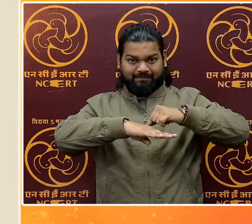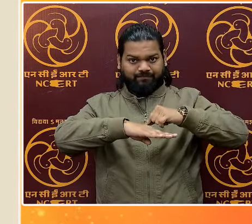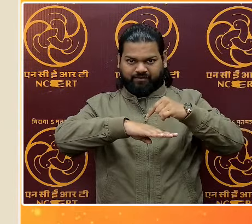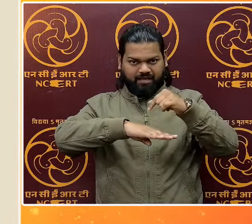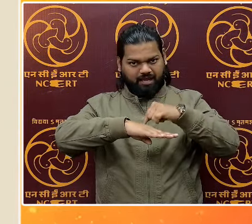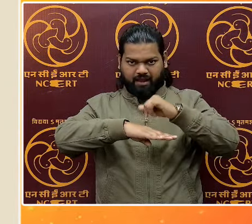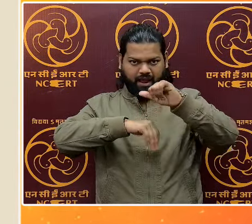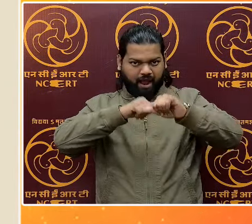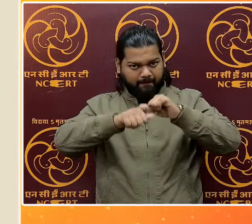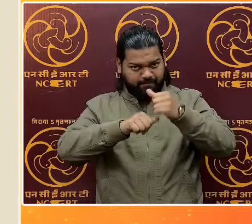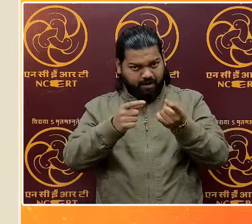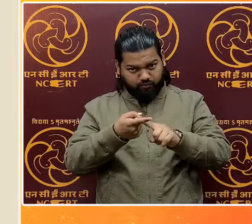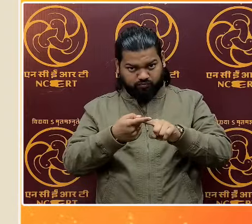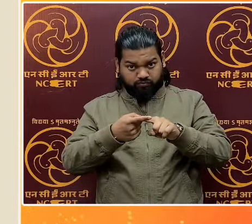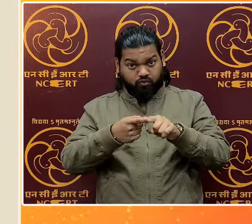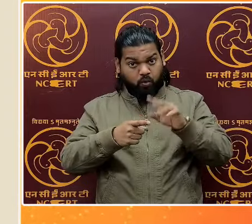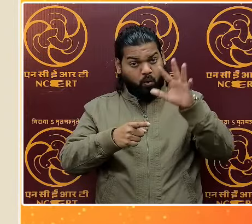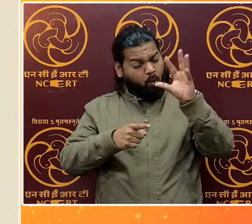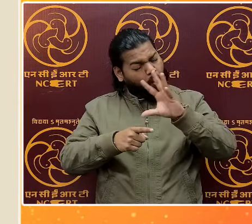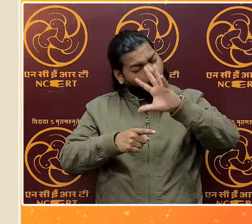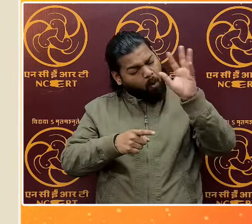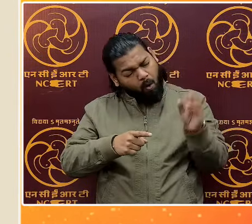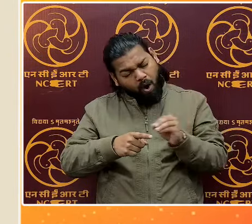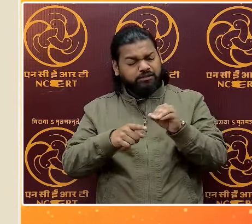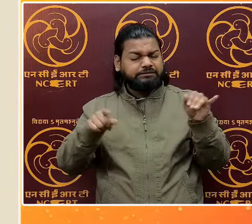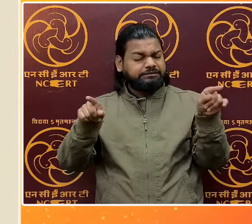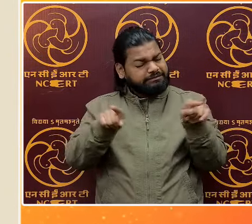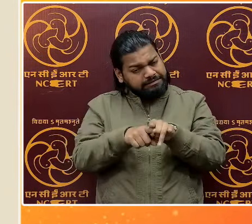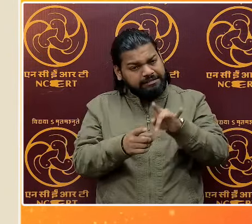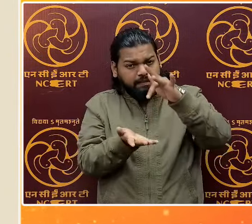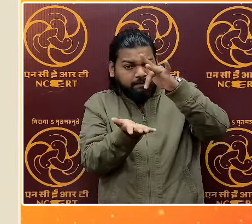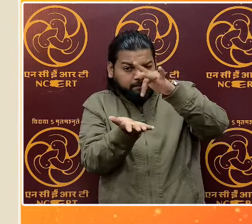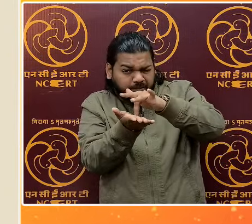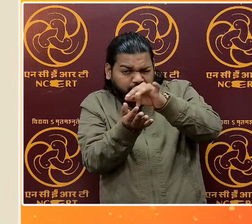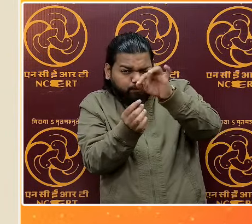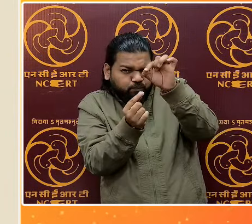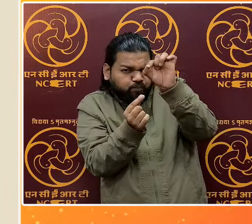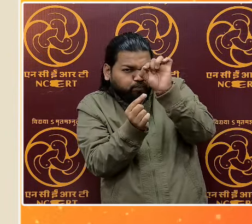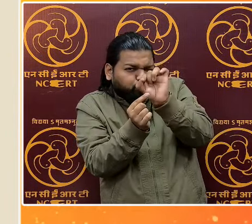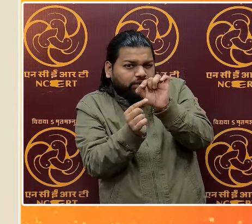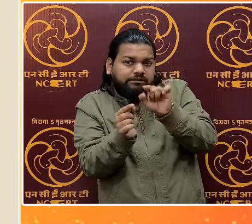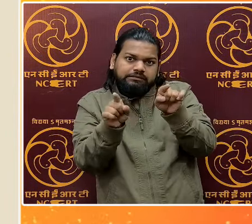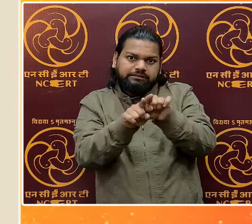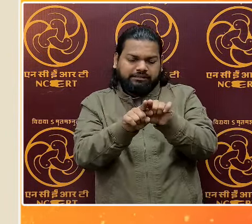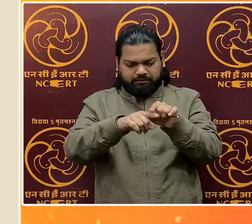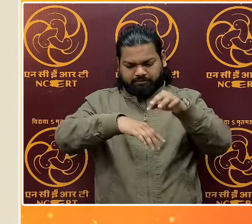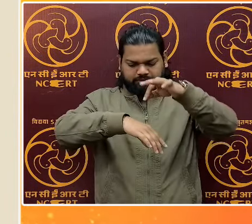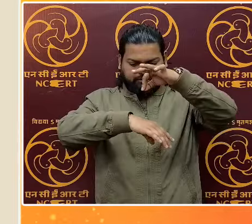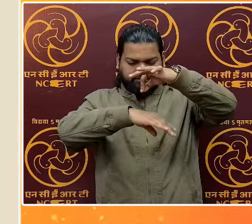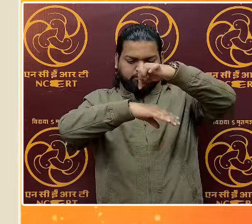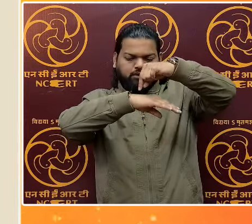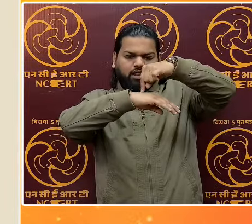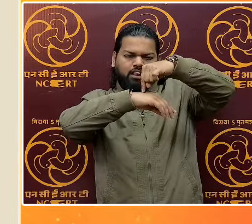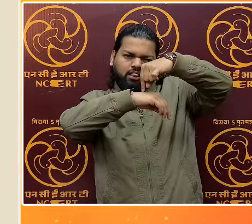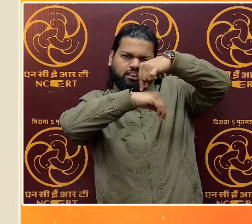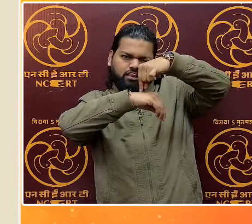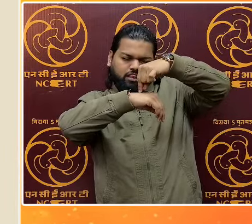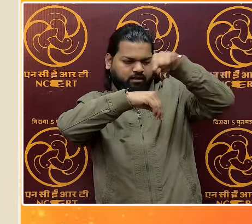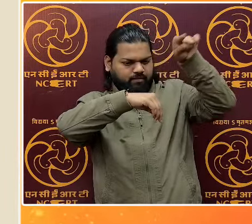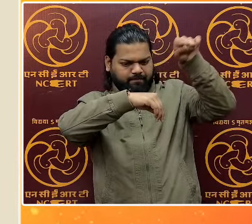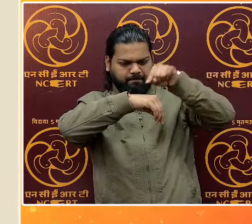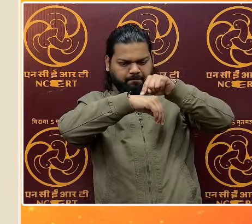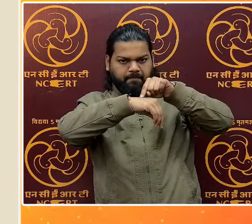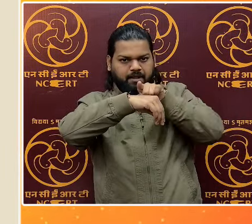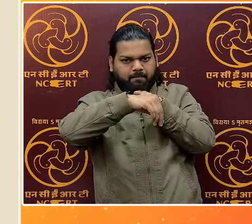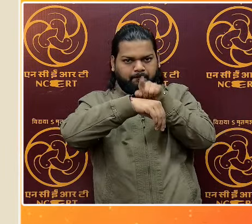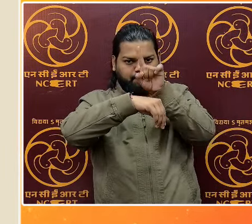incidence, they all lie in the same plane. So all three of these rays are meeting at a point that is